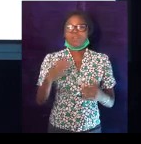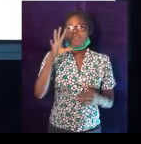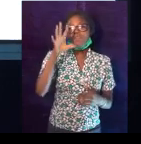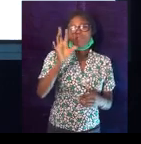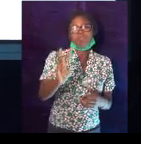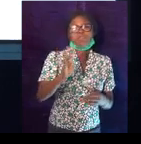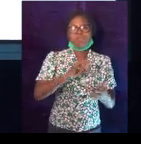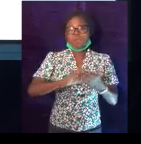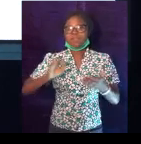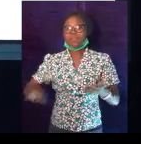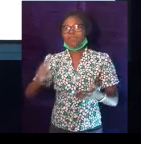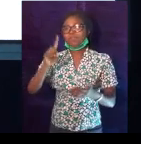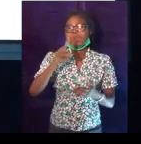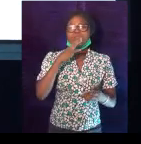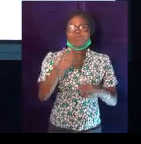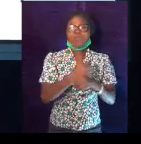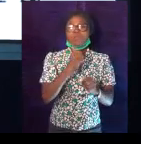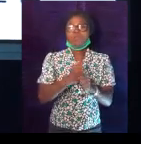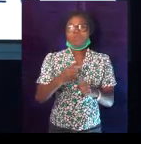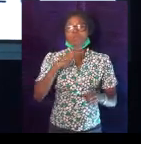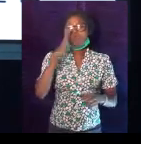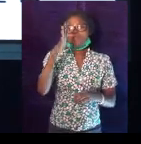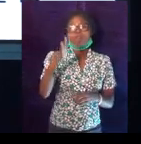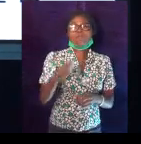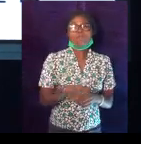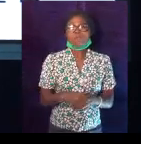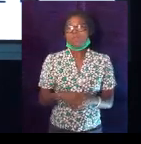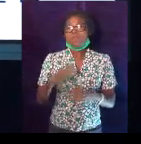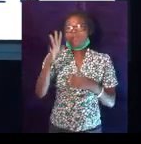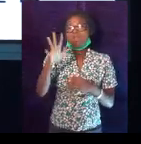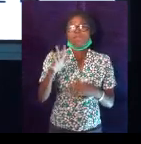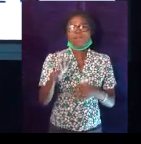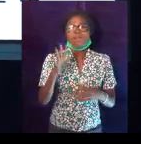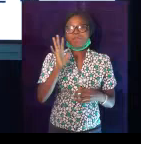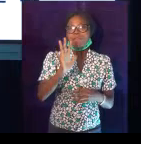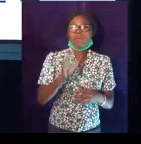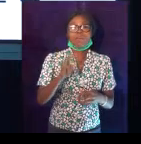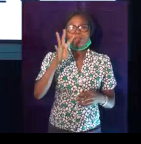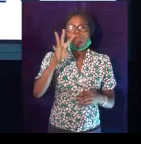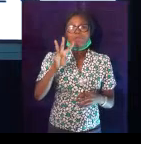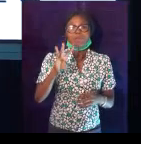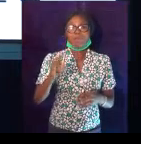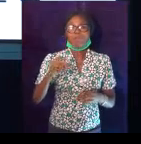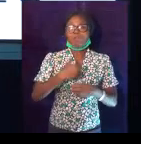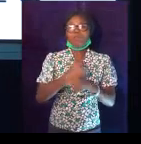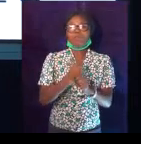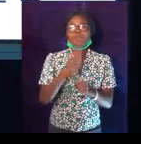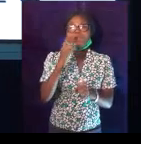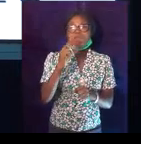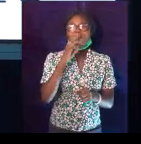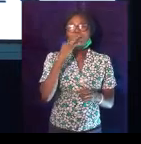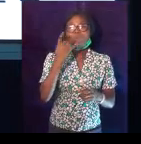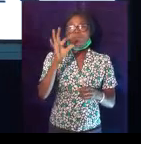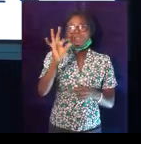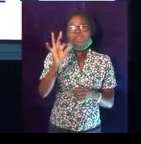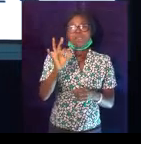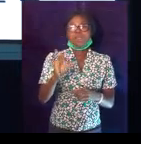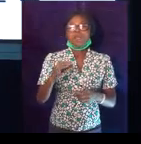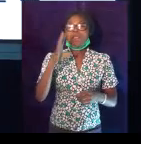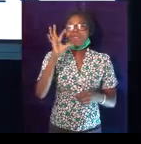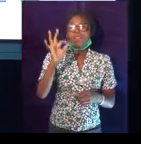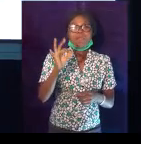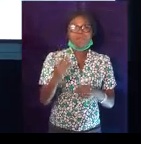easy. 6 minus 1, that gets me 5. 5 and 4 to make it up to